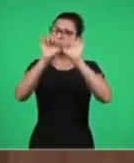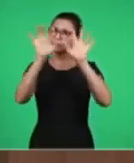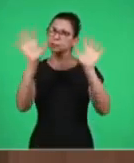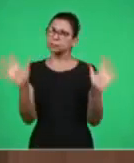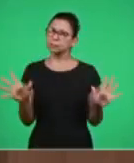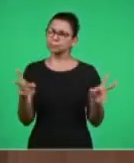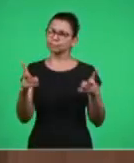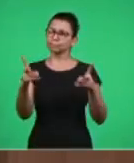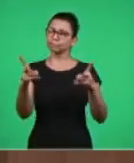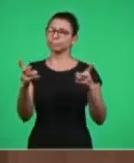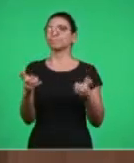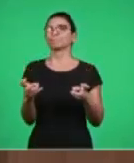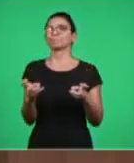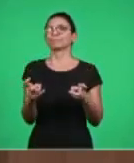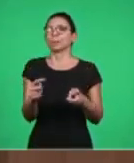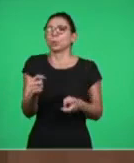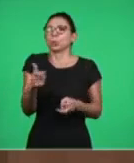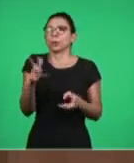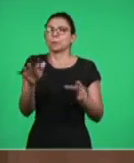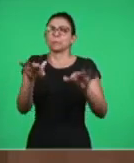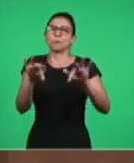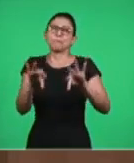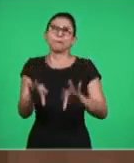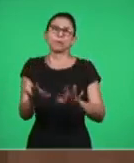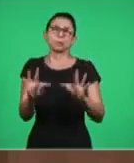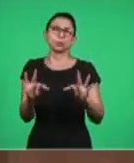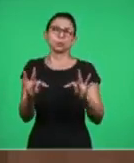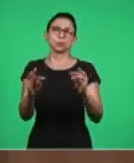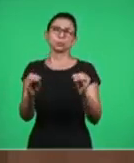with clarity that the time is coming short.